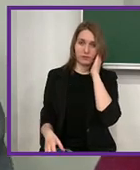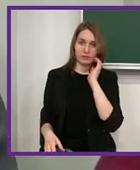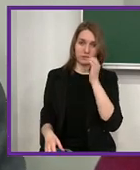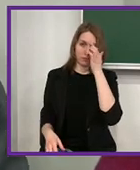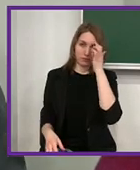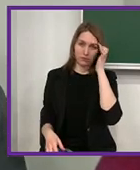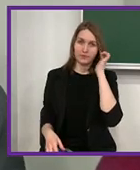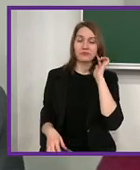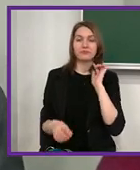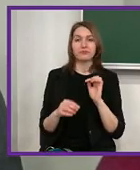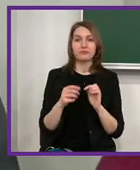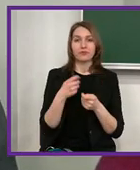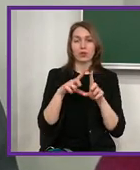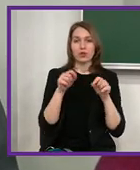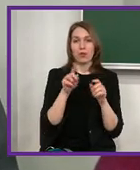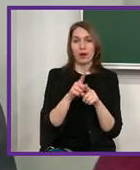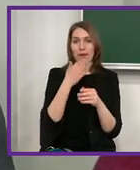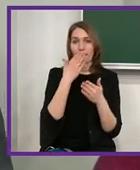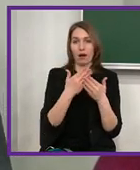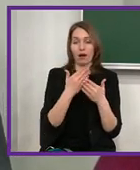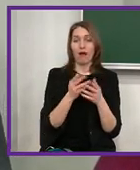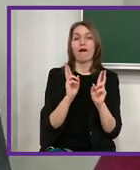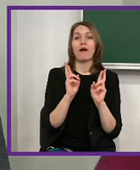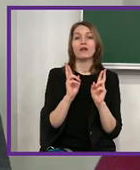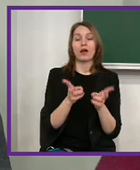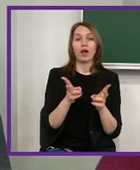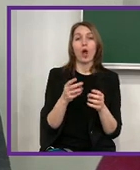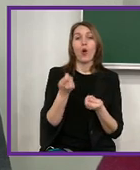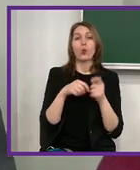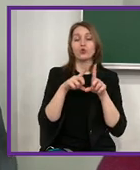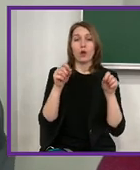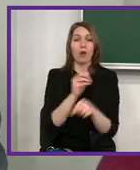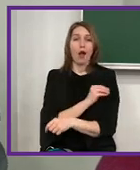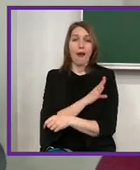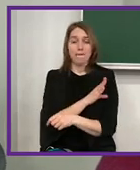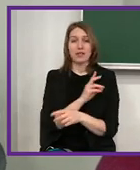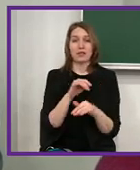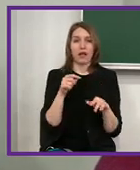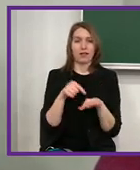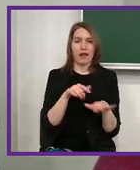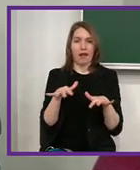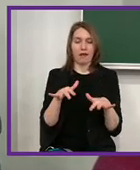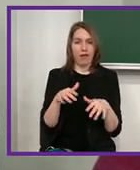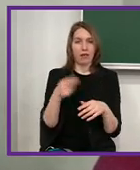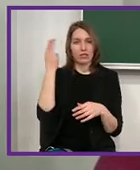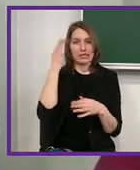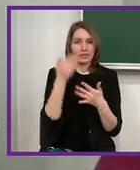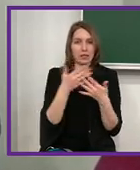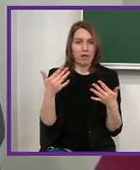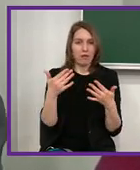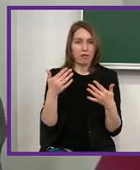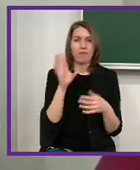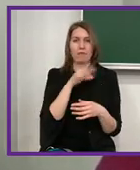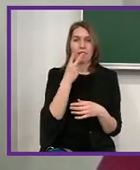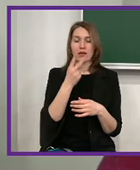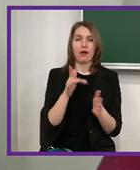risks by looking at issues, risks from a human rights perspective through that lens, because often companies